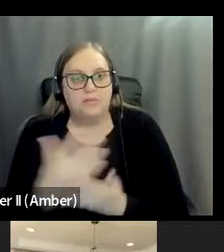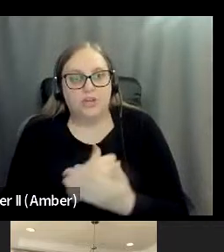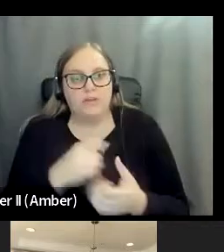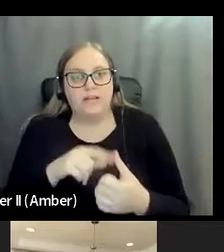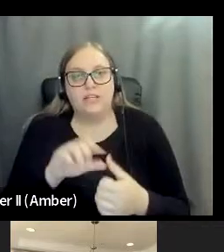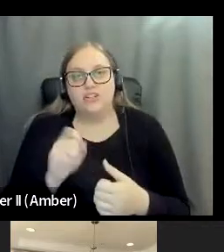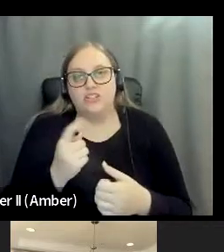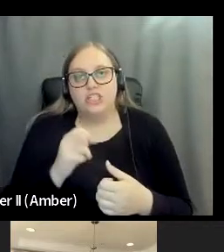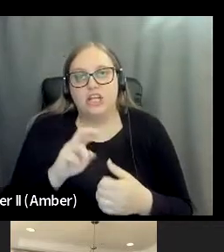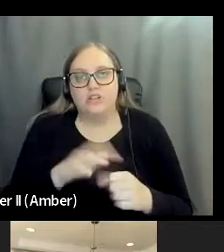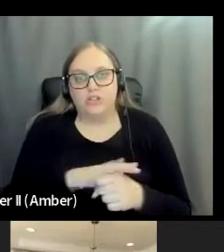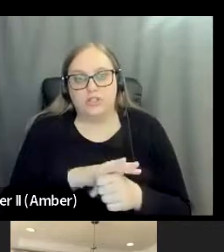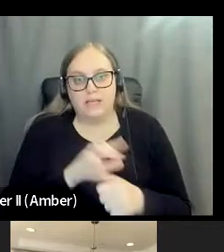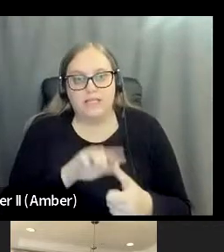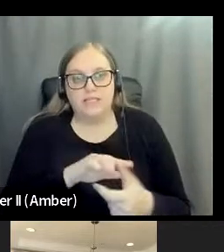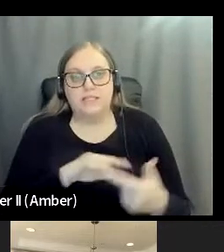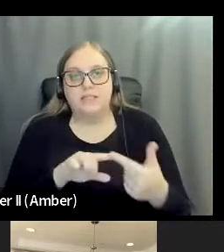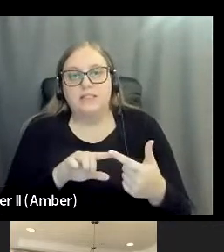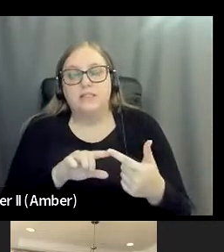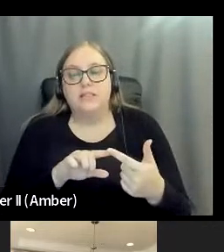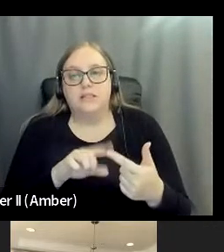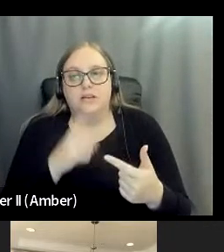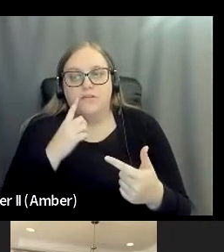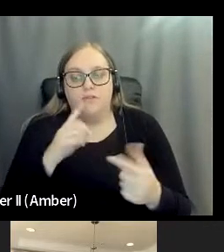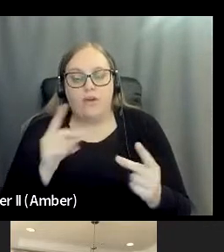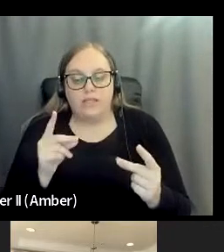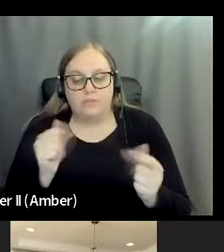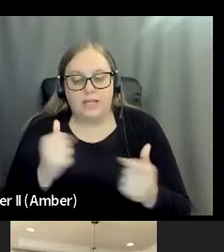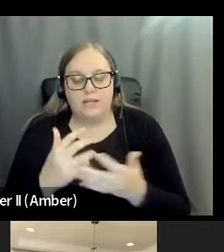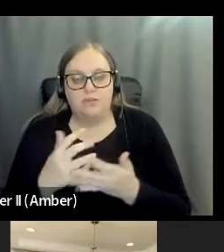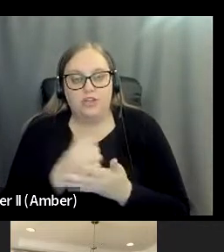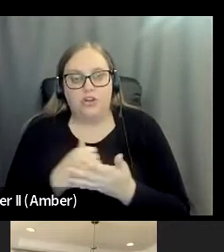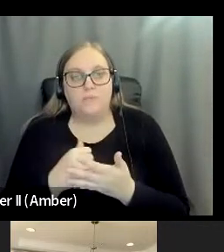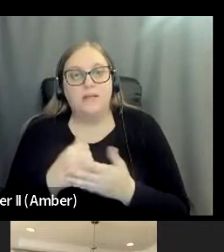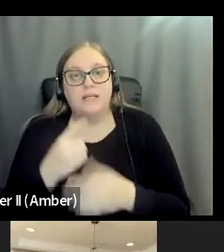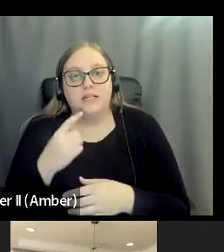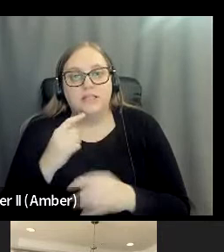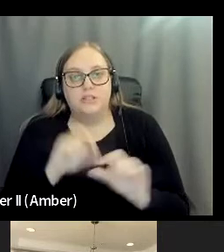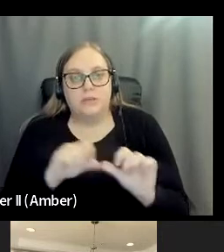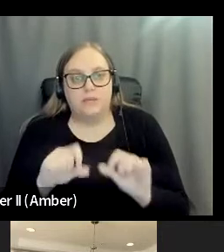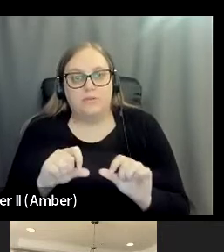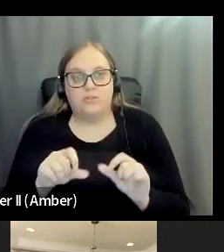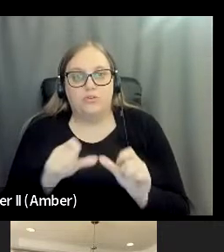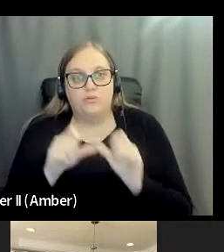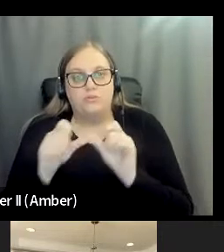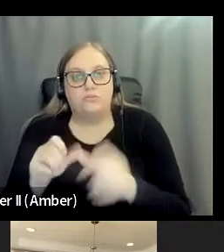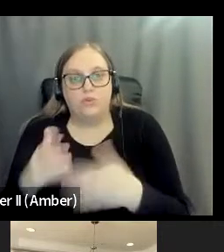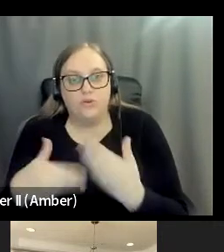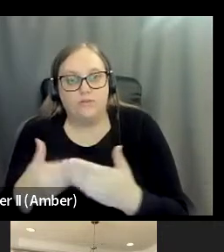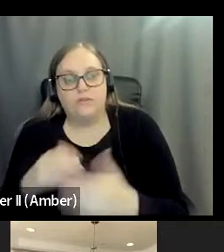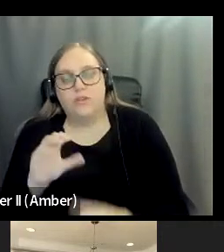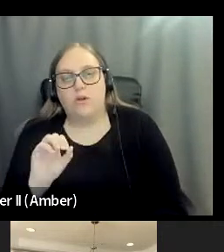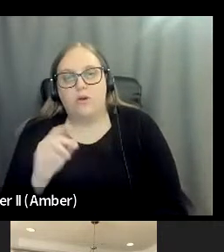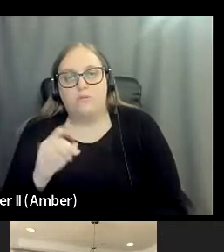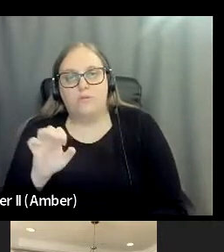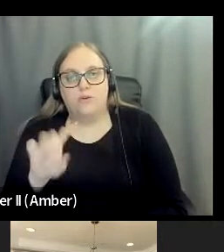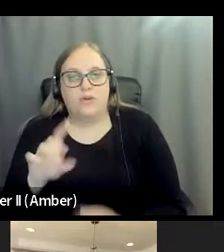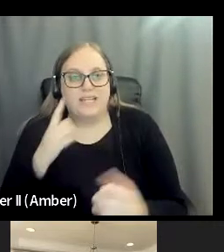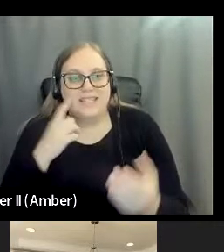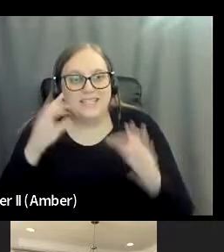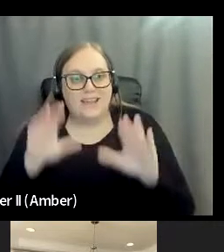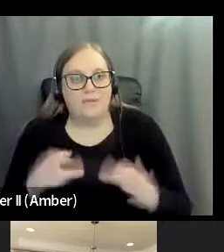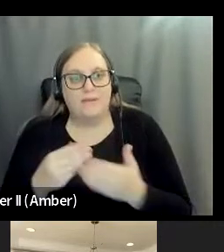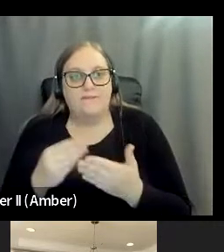space, and then also for expedited procurement in order to move on some of the opioid settlement funds that are